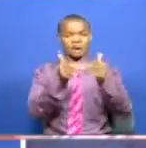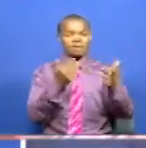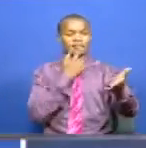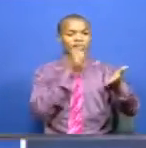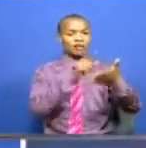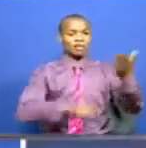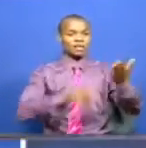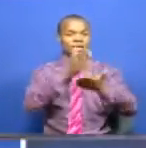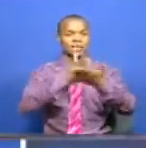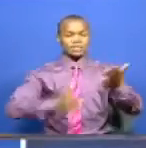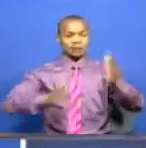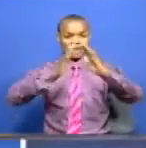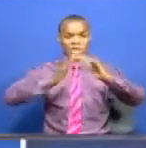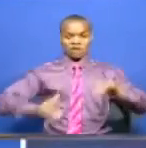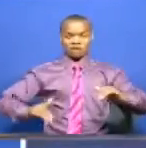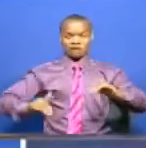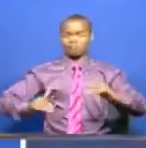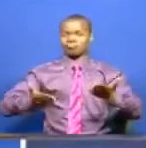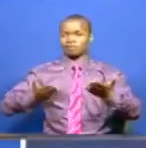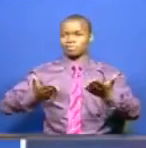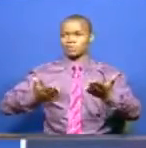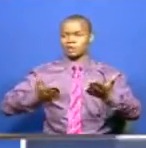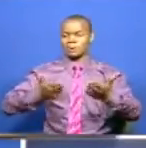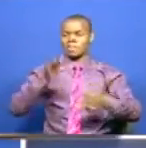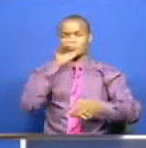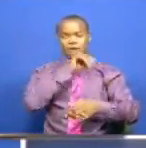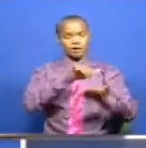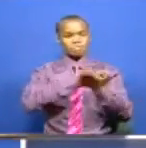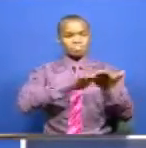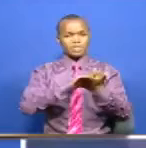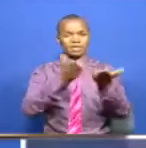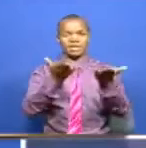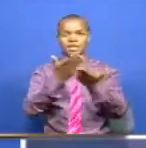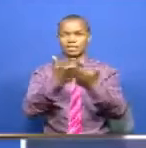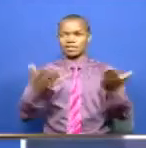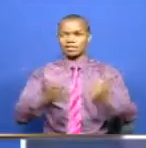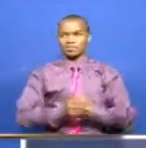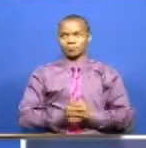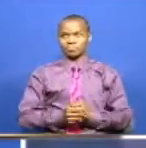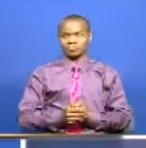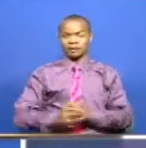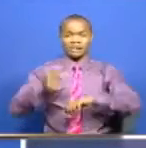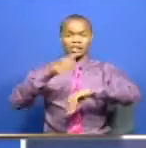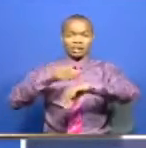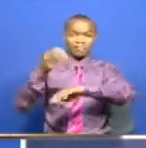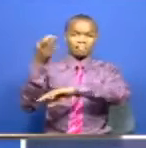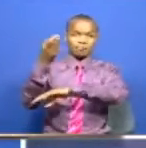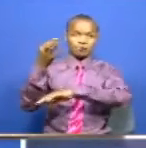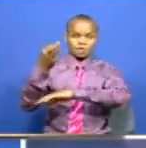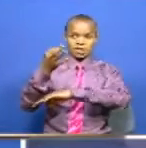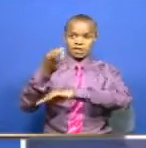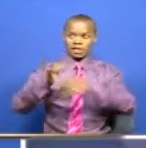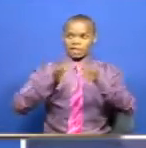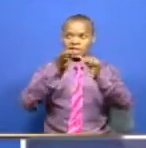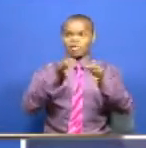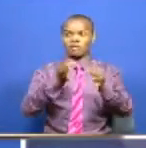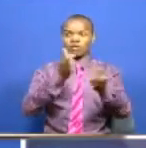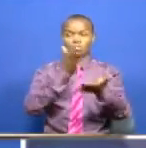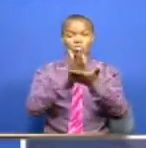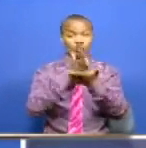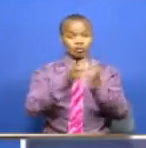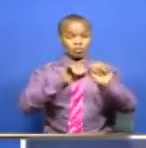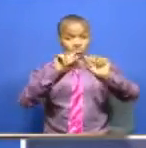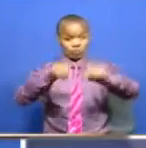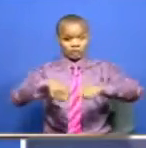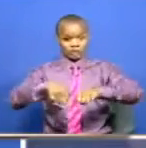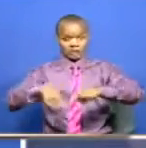houses are inhabitable due to lack of basic amenities. And as we move to the future, if it becomes necessary,